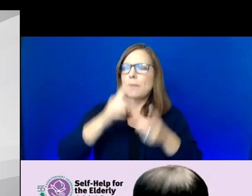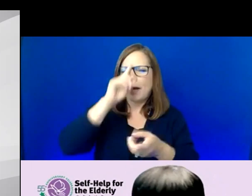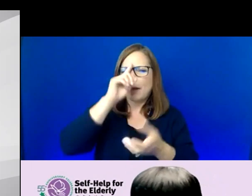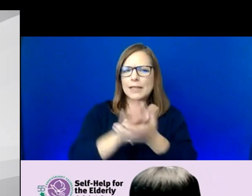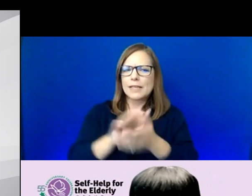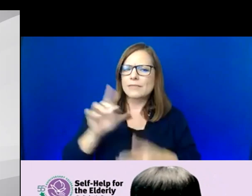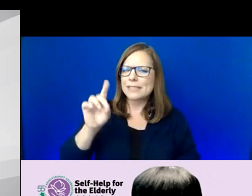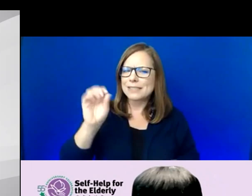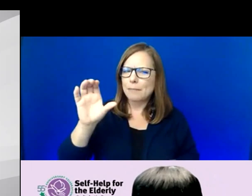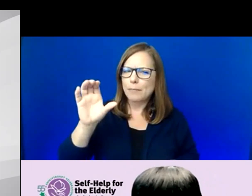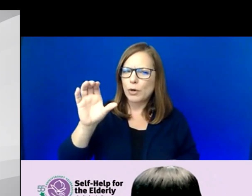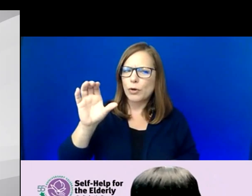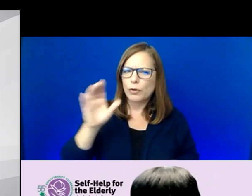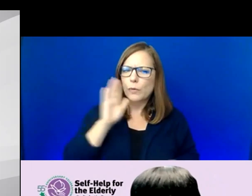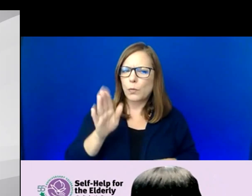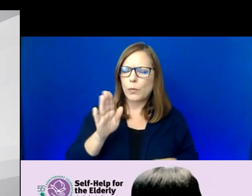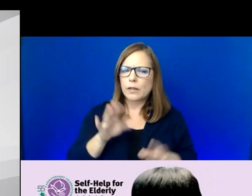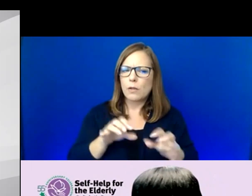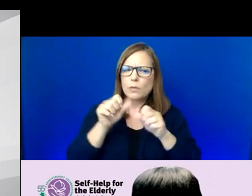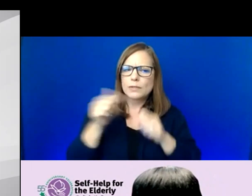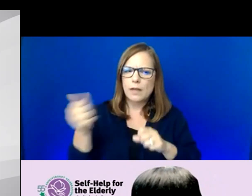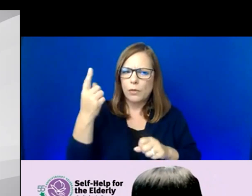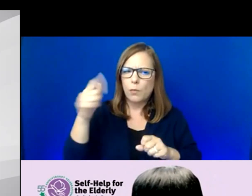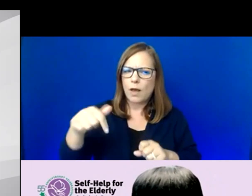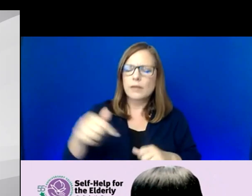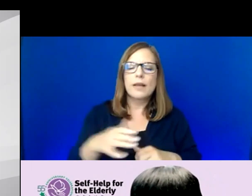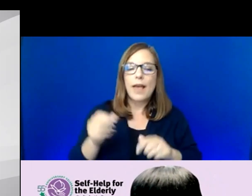December, and look forward to